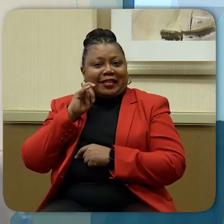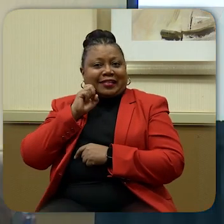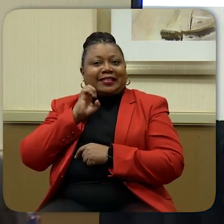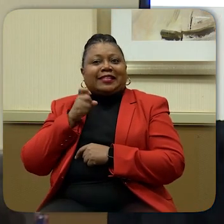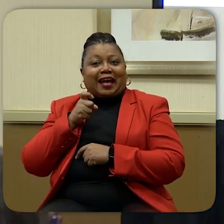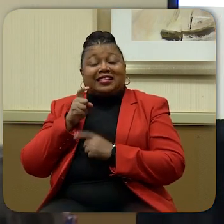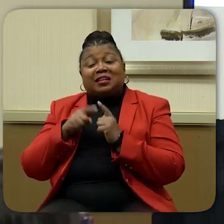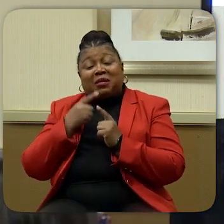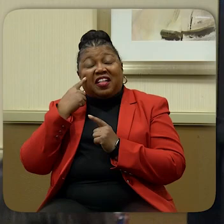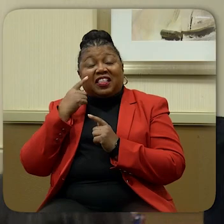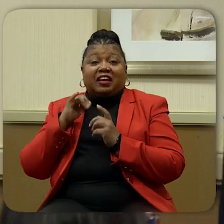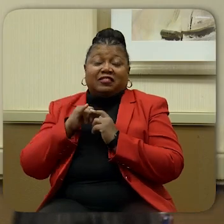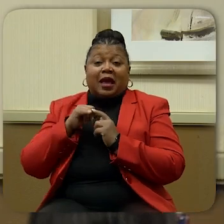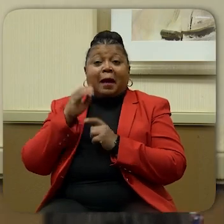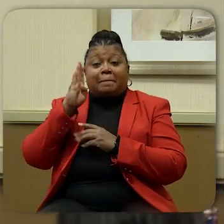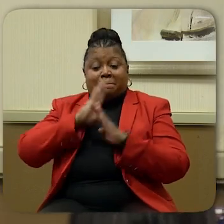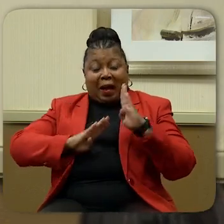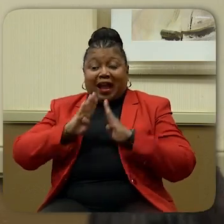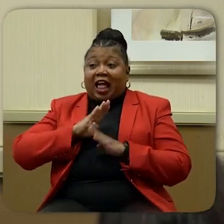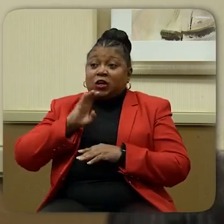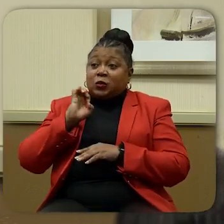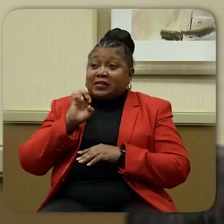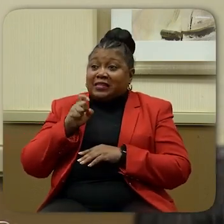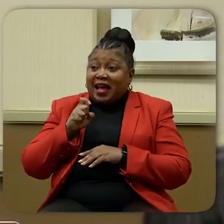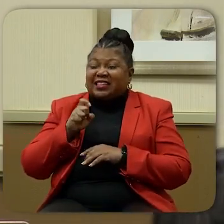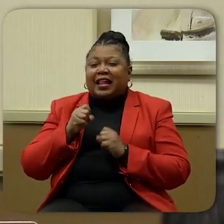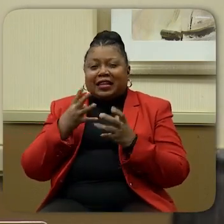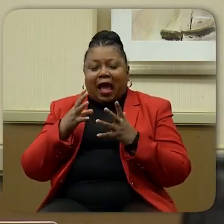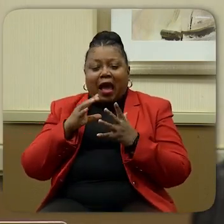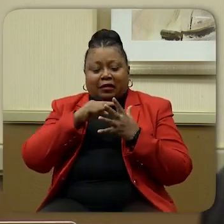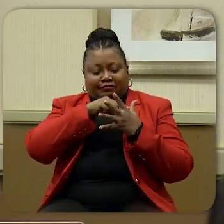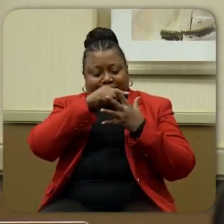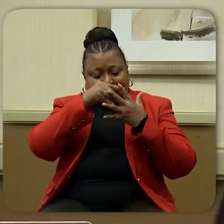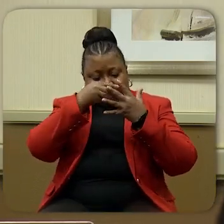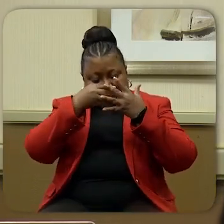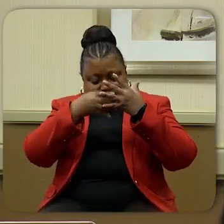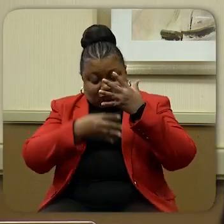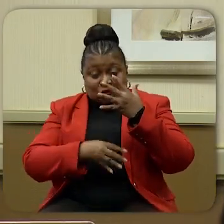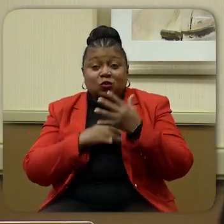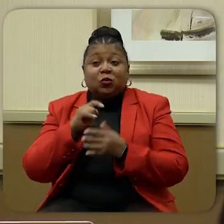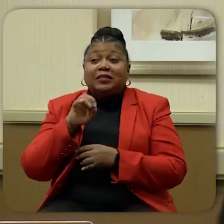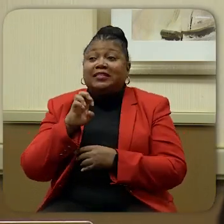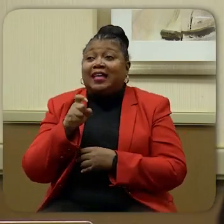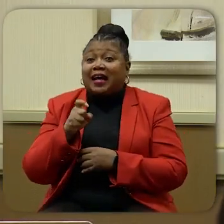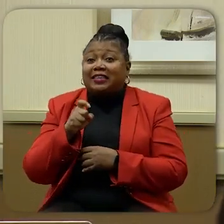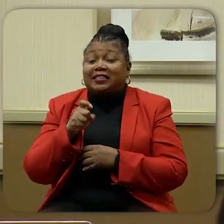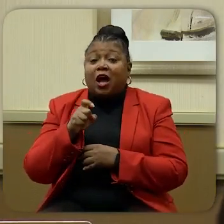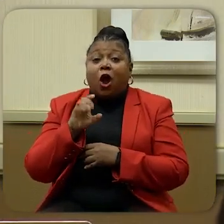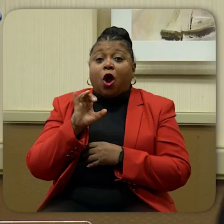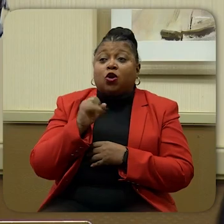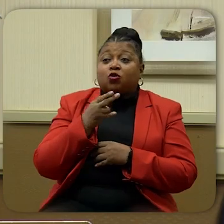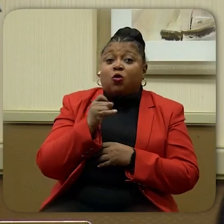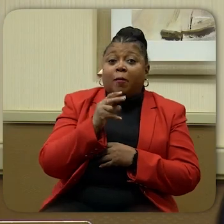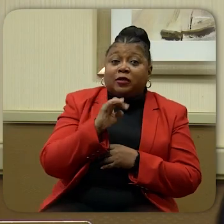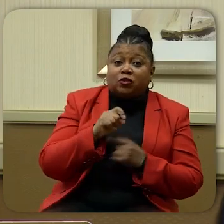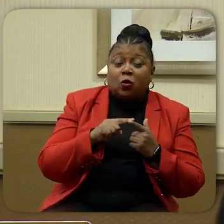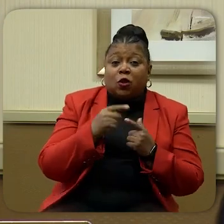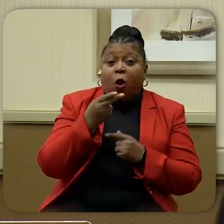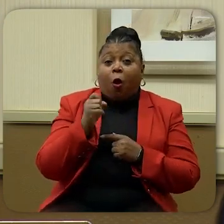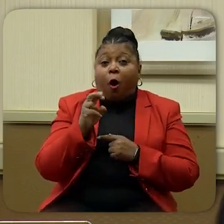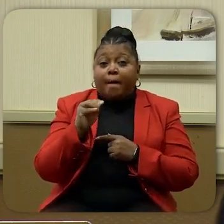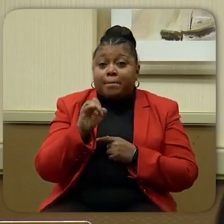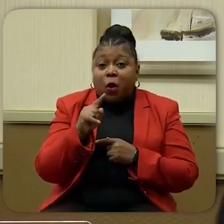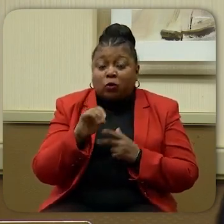sex, sometimes you think of it biological sex. There's a lot of components to our sex. Our chromosomes,